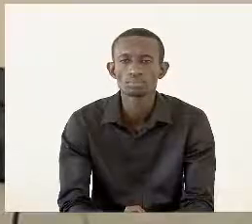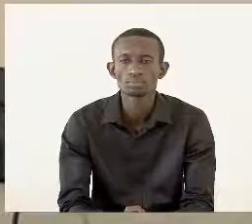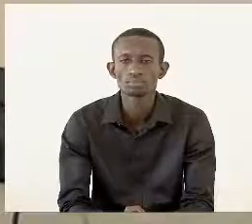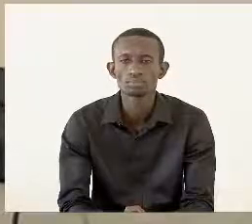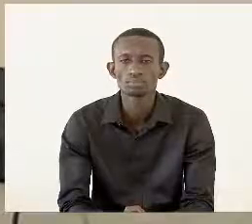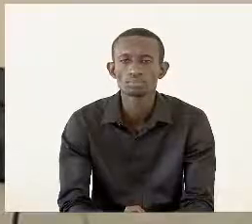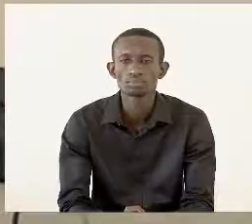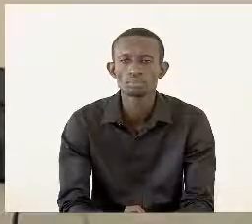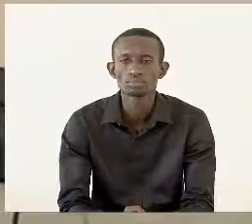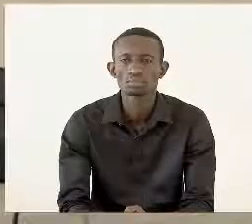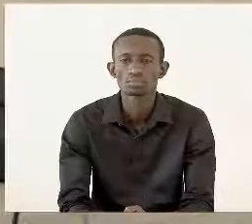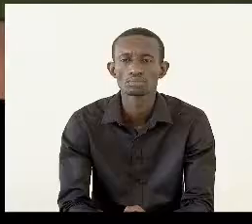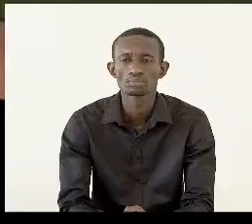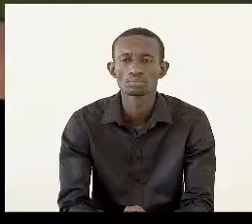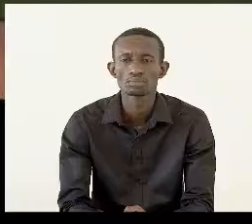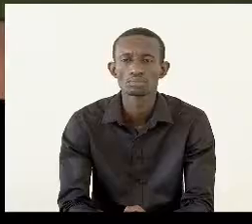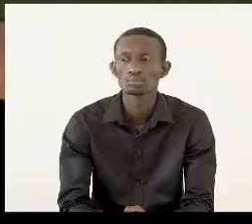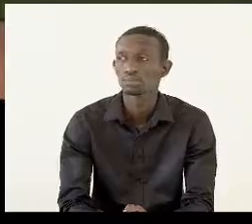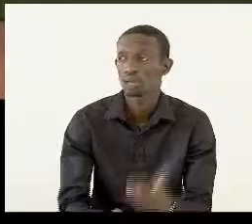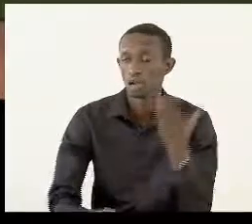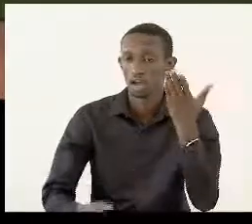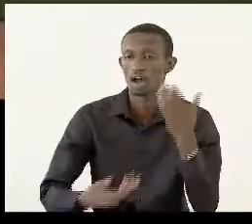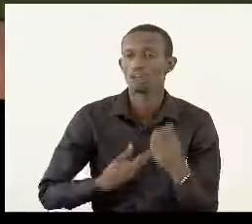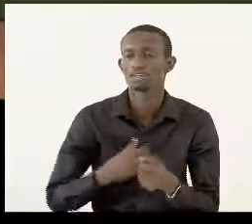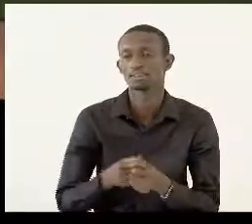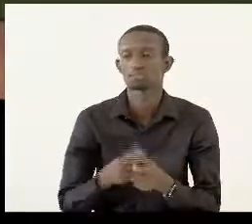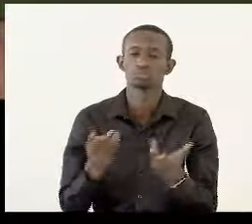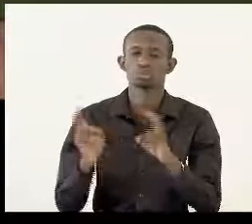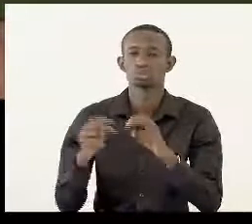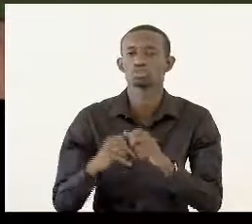Here we have the general formula you can use,